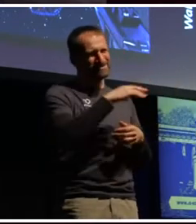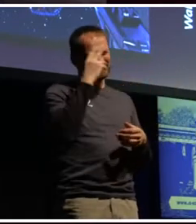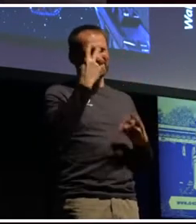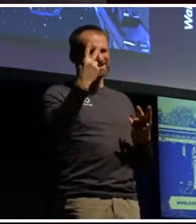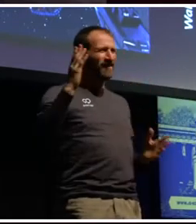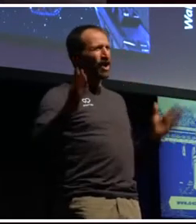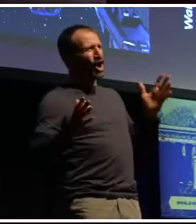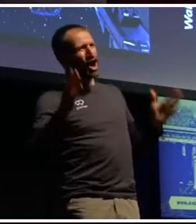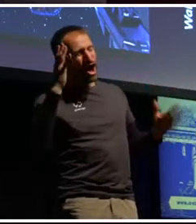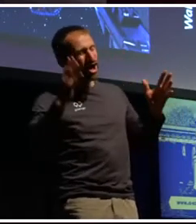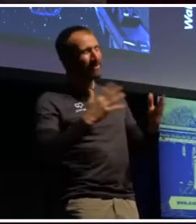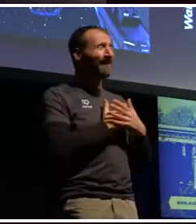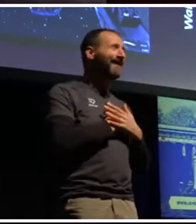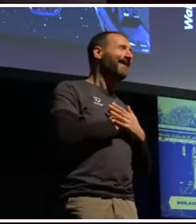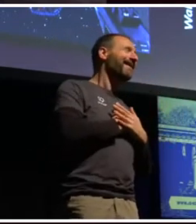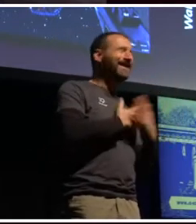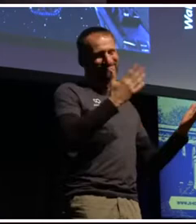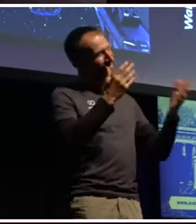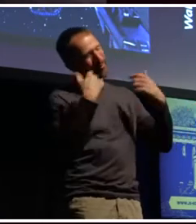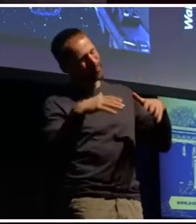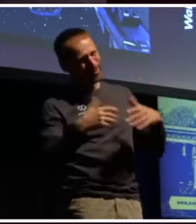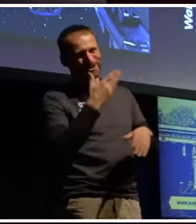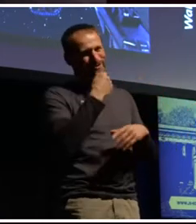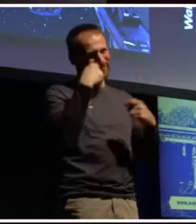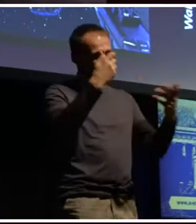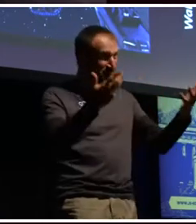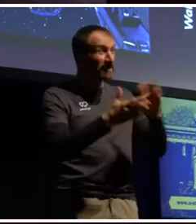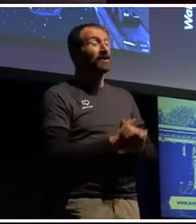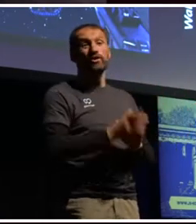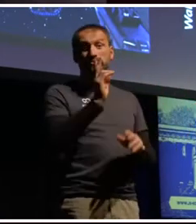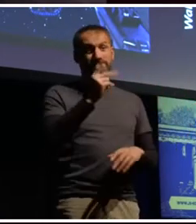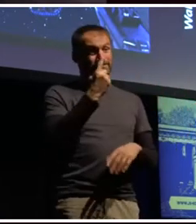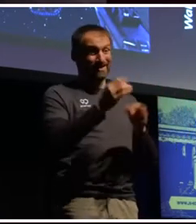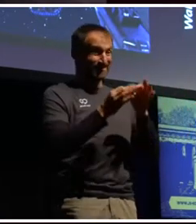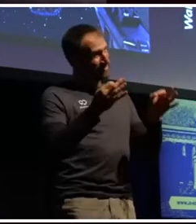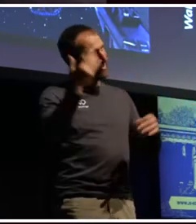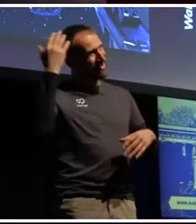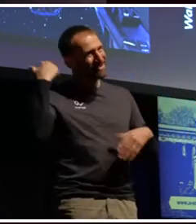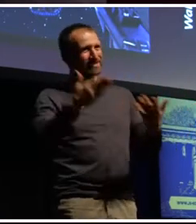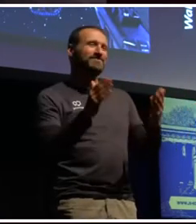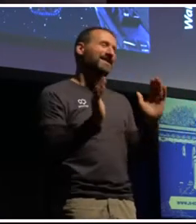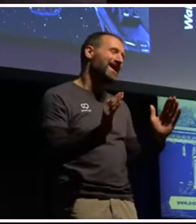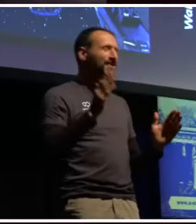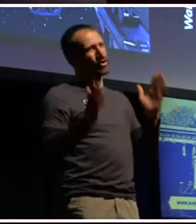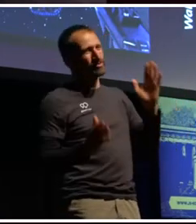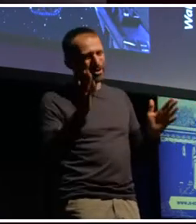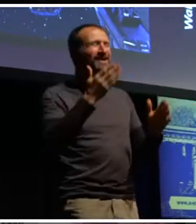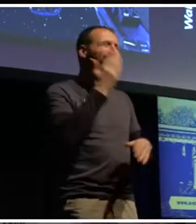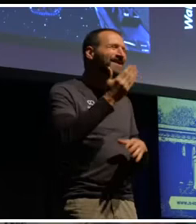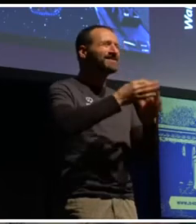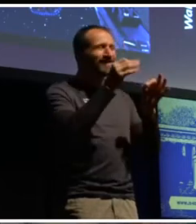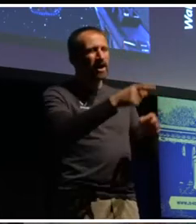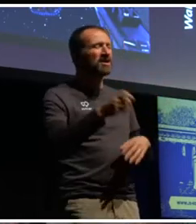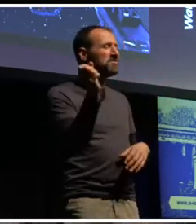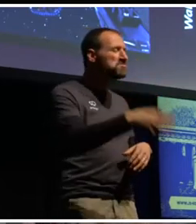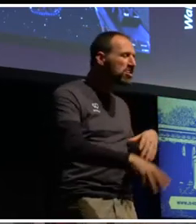two robots fall in love? So one day, there was a little robot, and every day, he compacted trash. Until one day, a